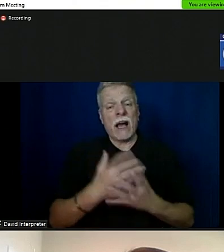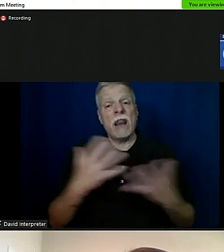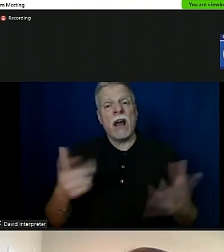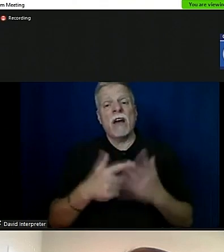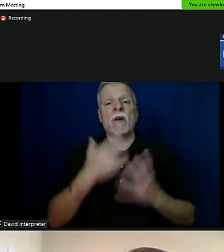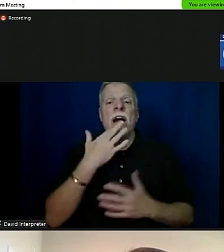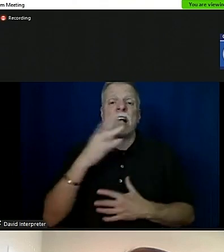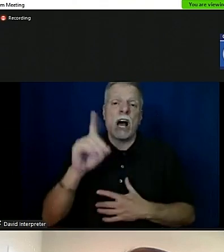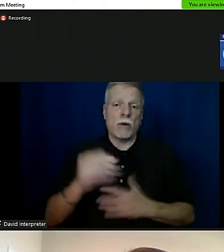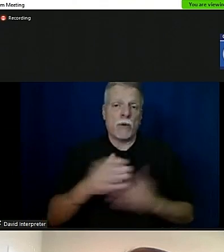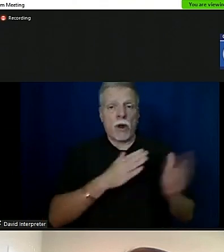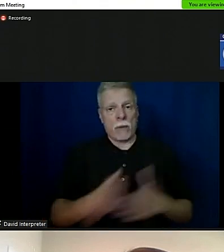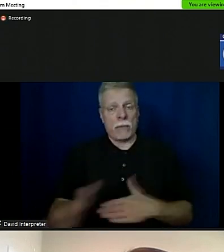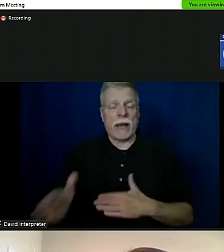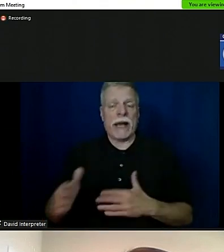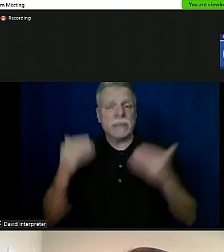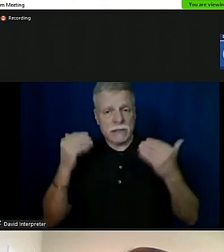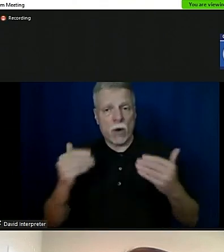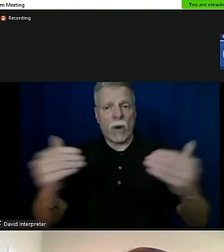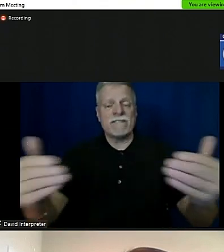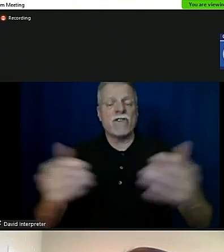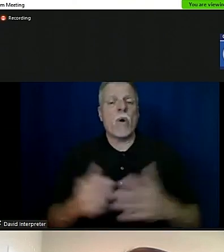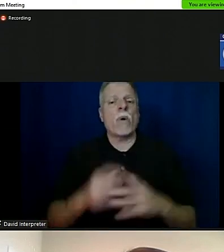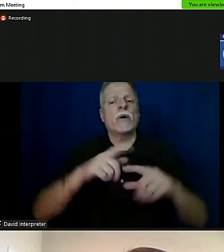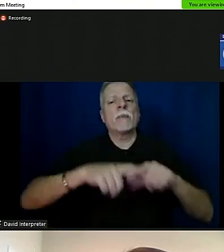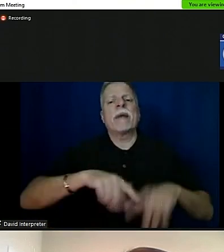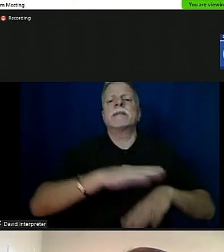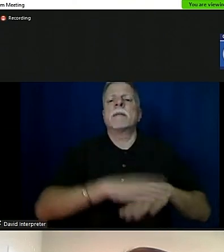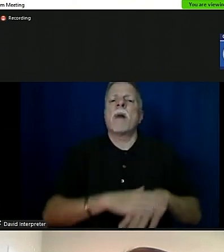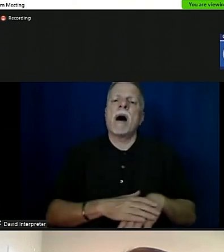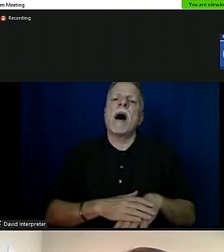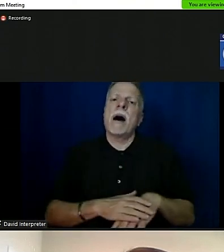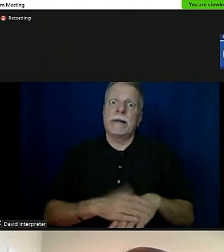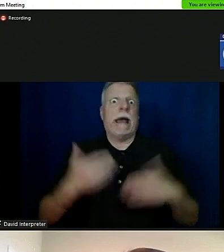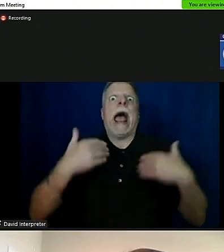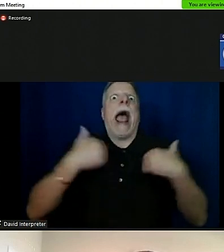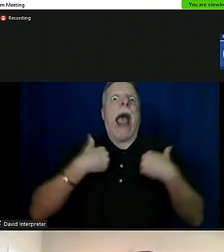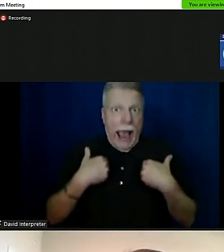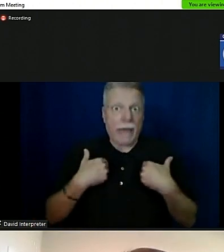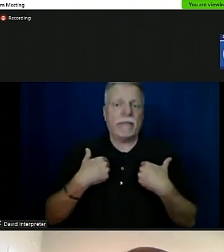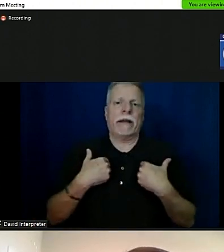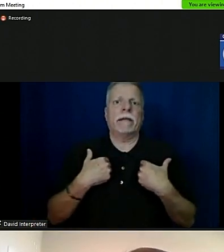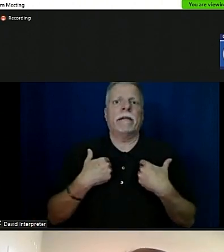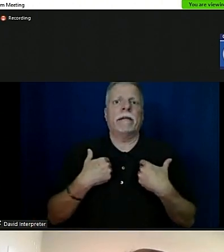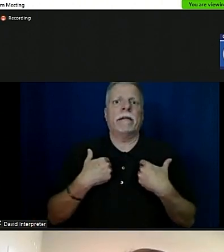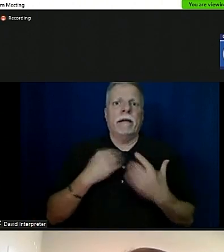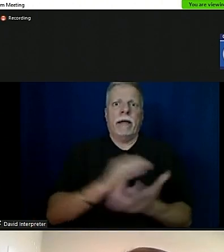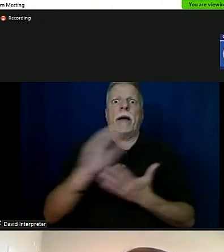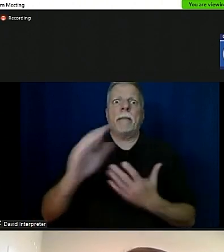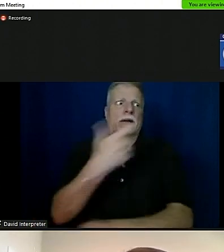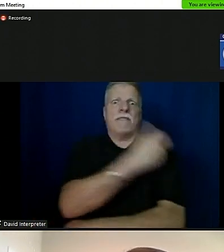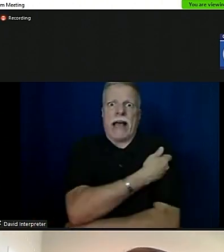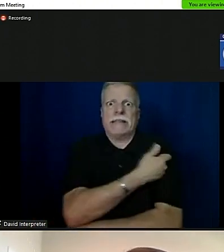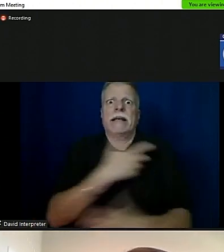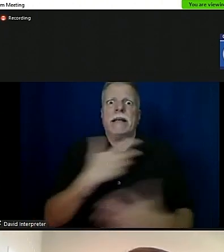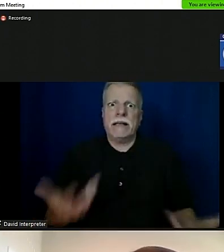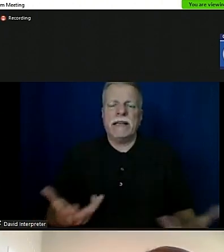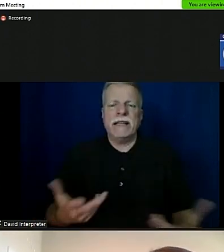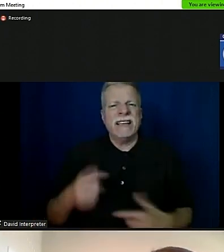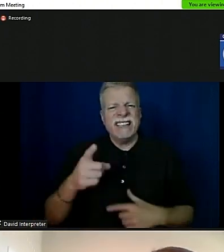to do going forward relies on just having the vaccine availability. So does this sort of dampen